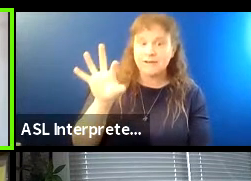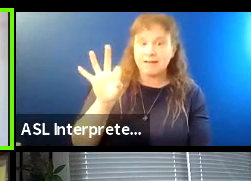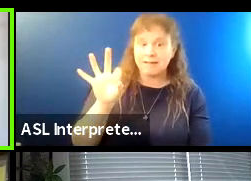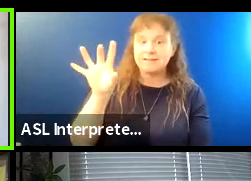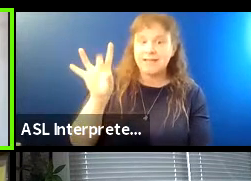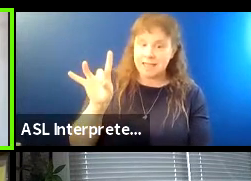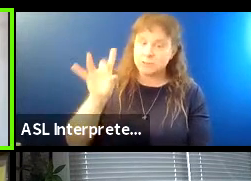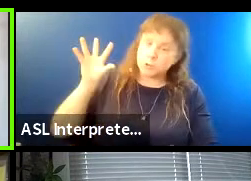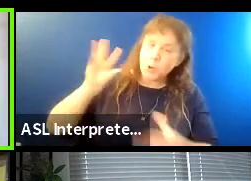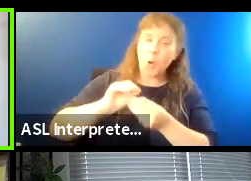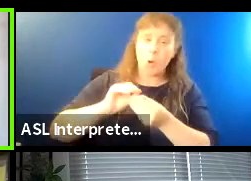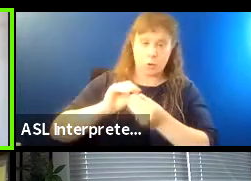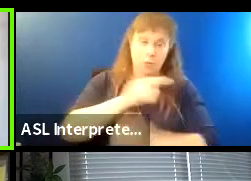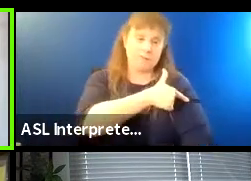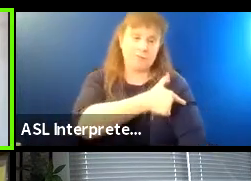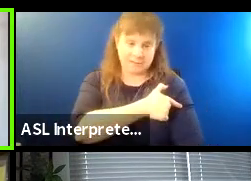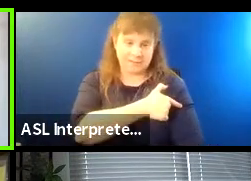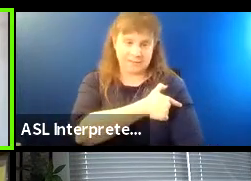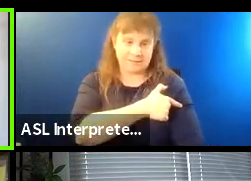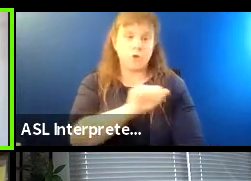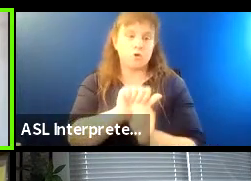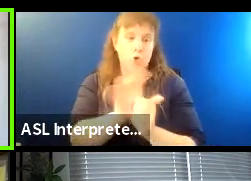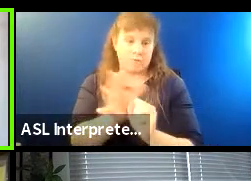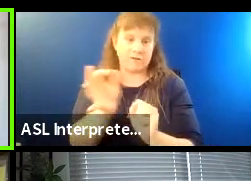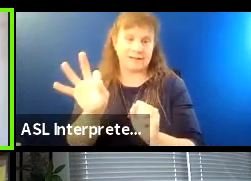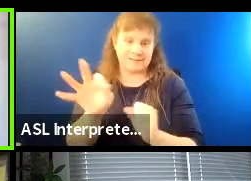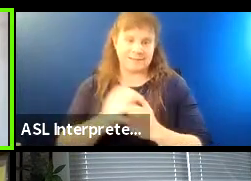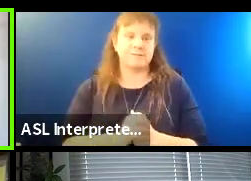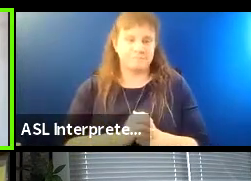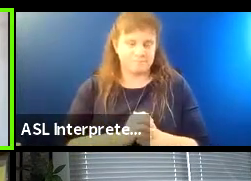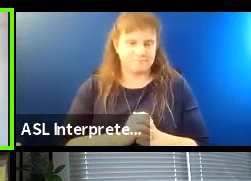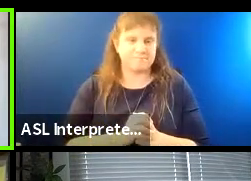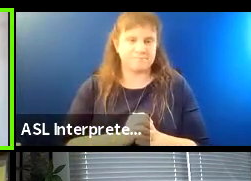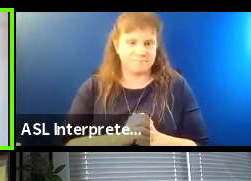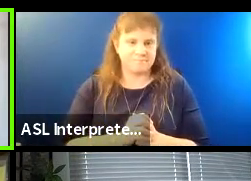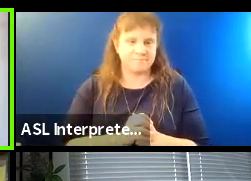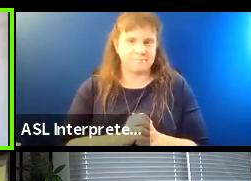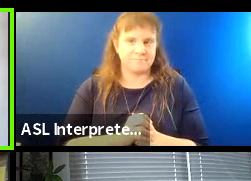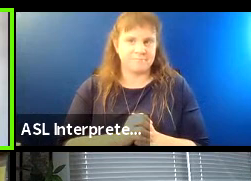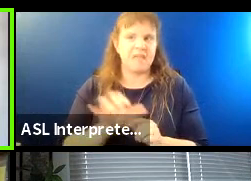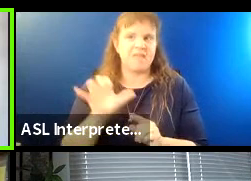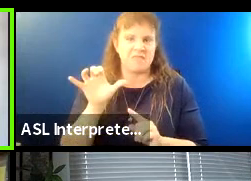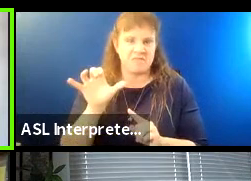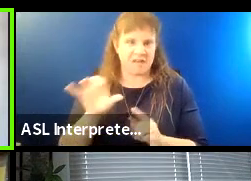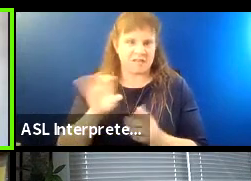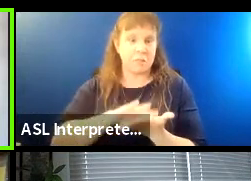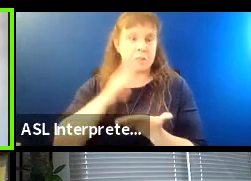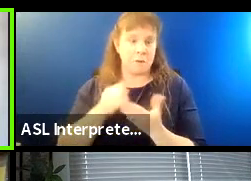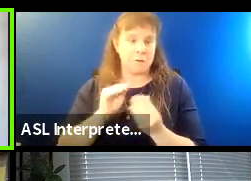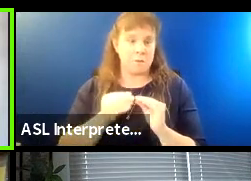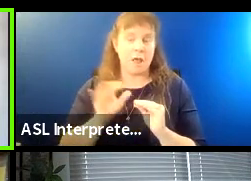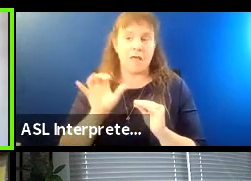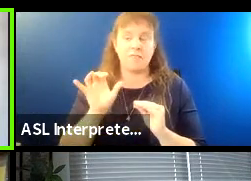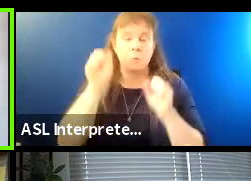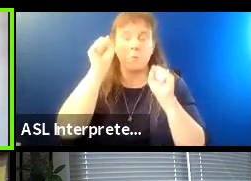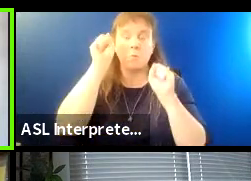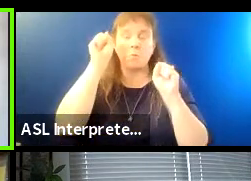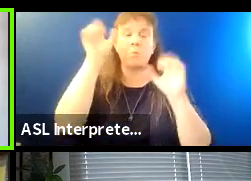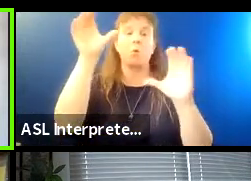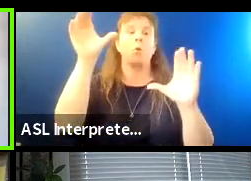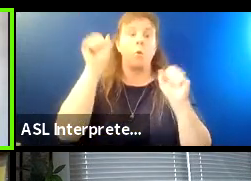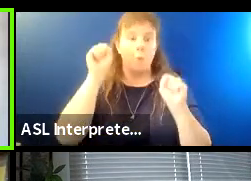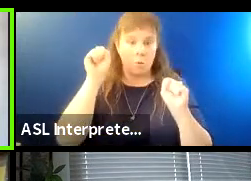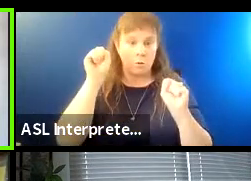40,531,398 doses of COVID-19 vaccine. That's extraordinary.